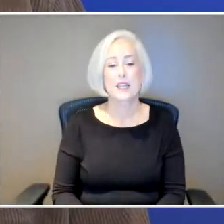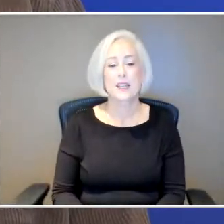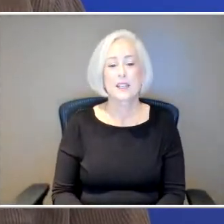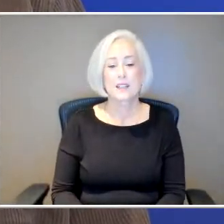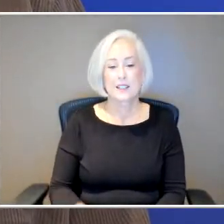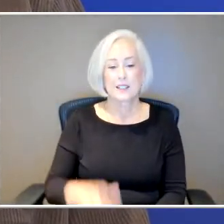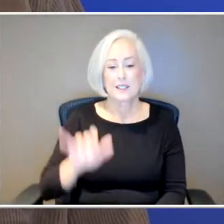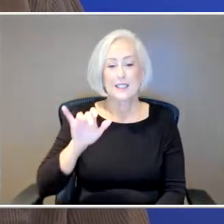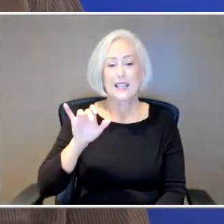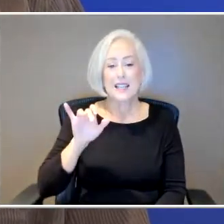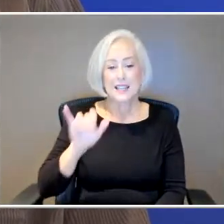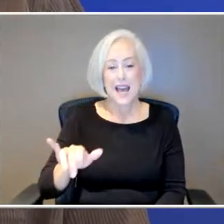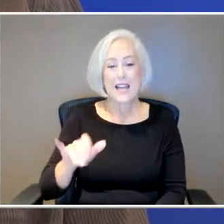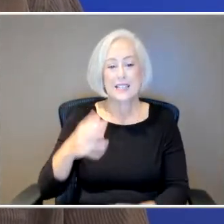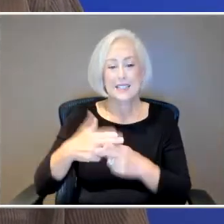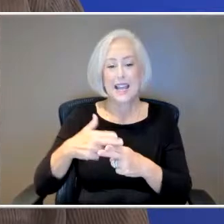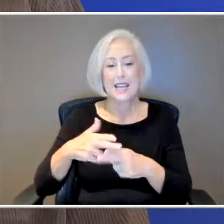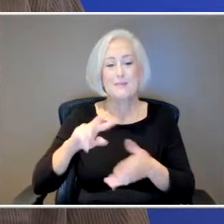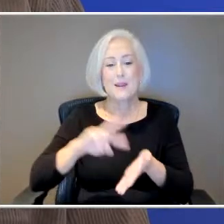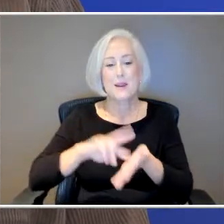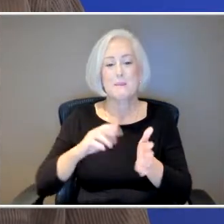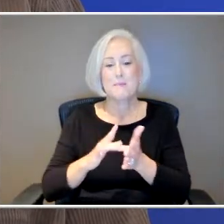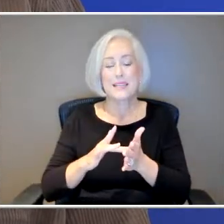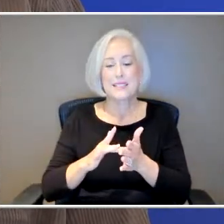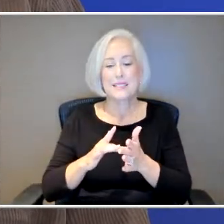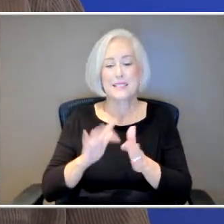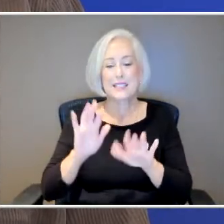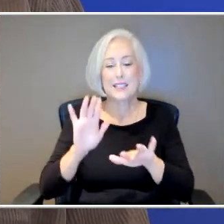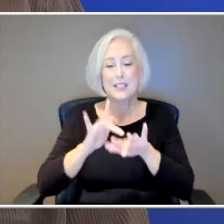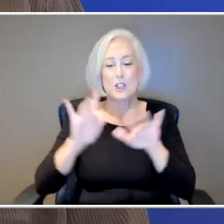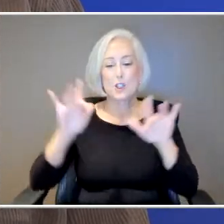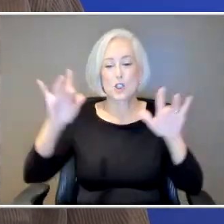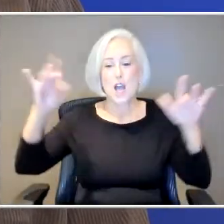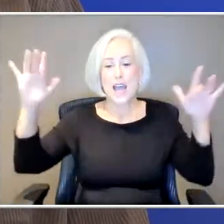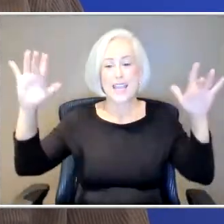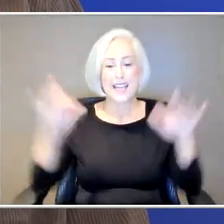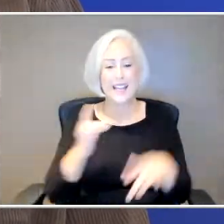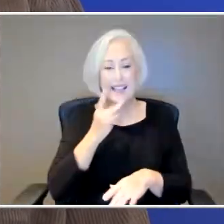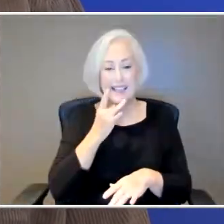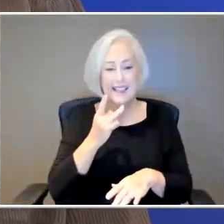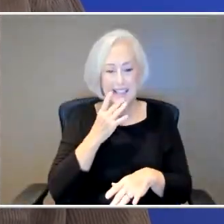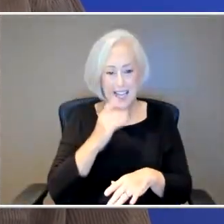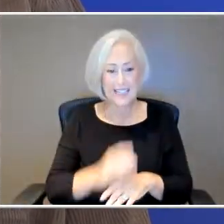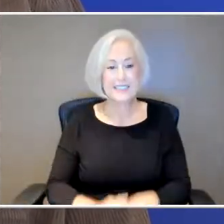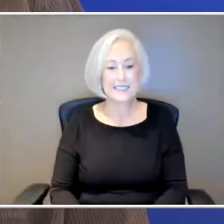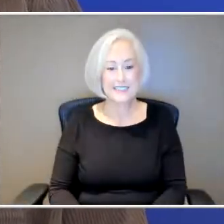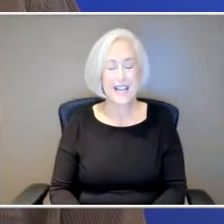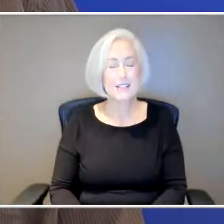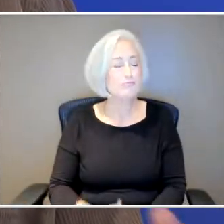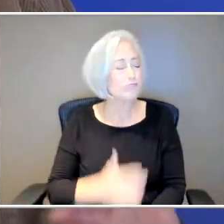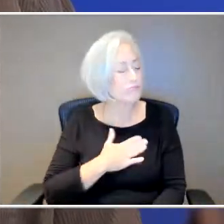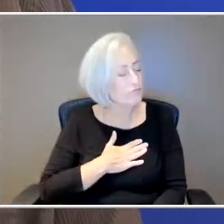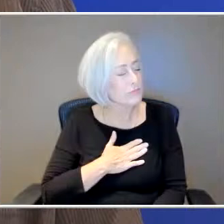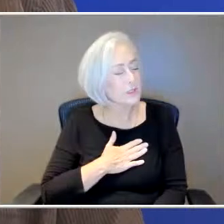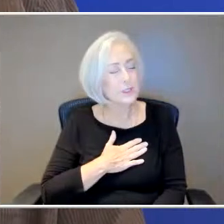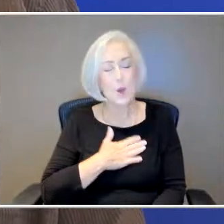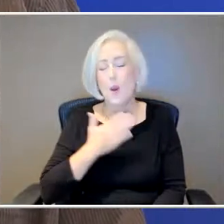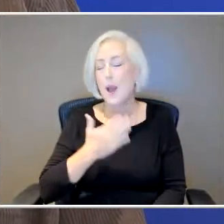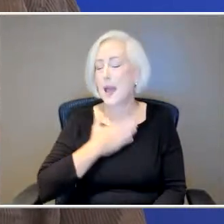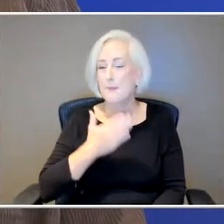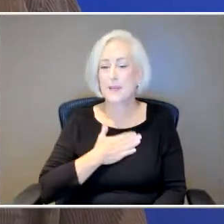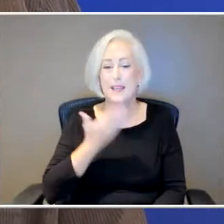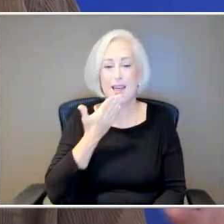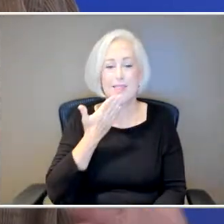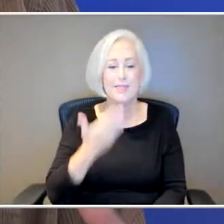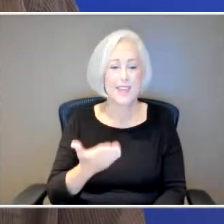means shining light, and that's what she's been. And I have so much to live for, and I'm just so happy, and I'm so thankful that she was born during this